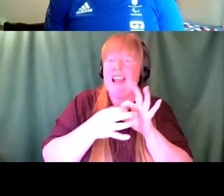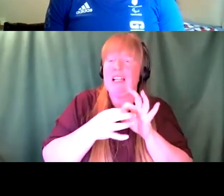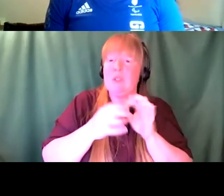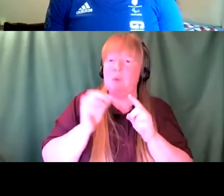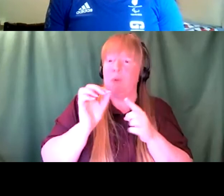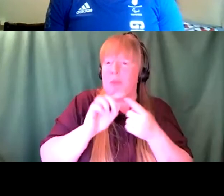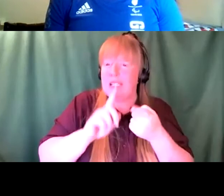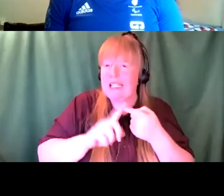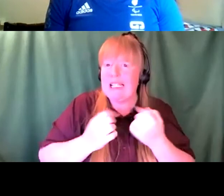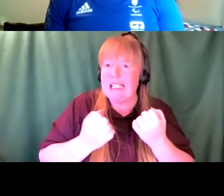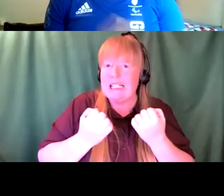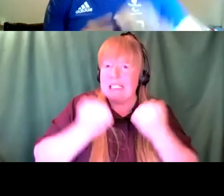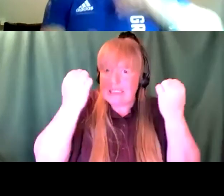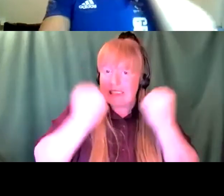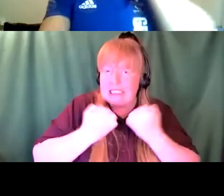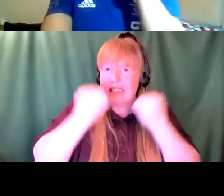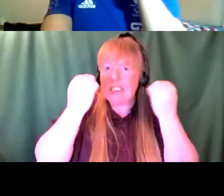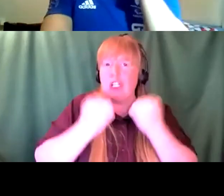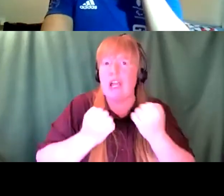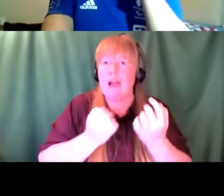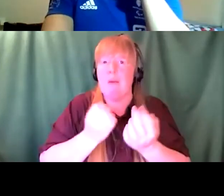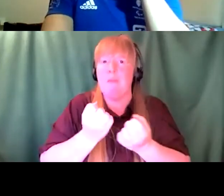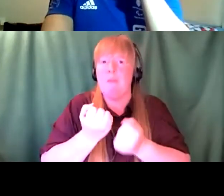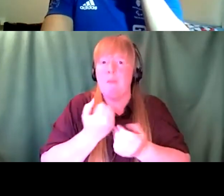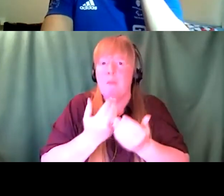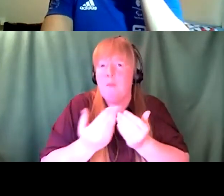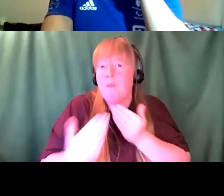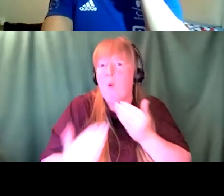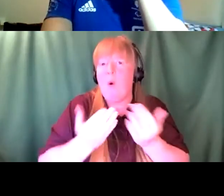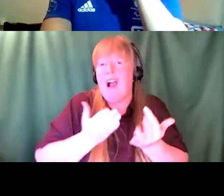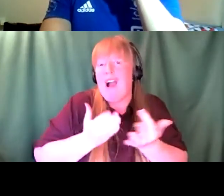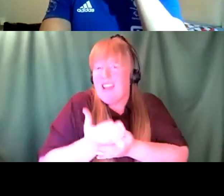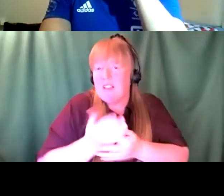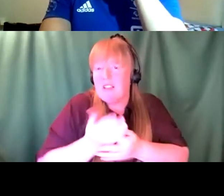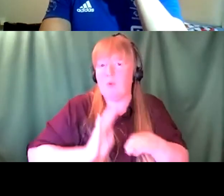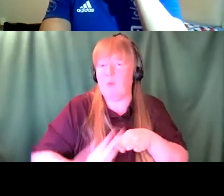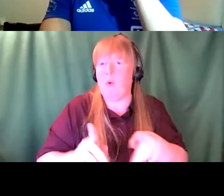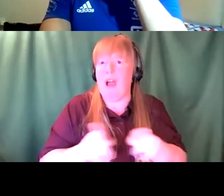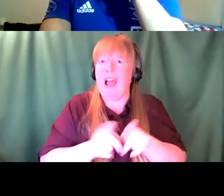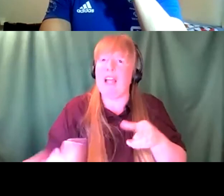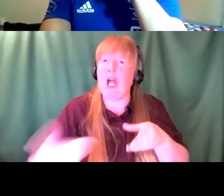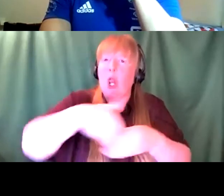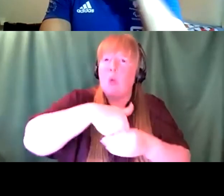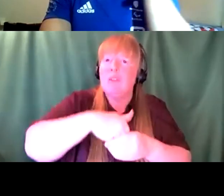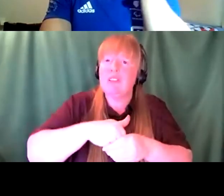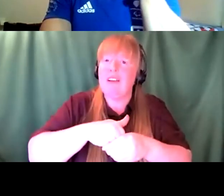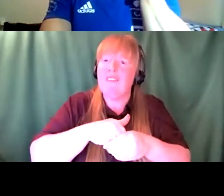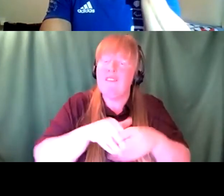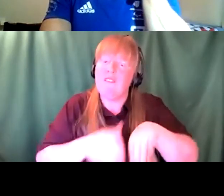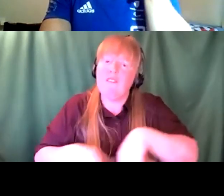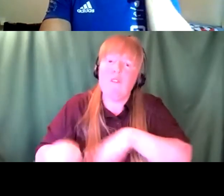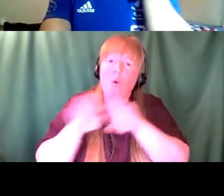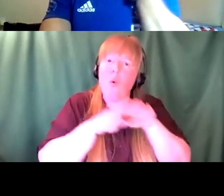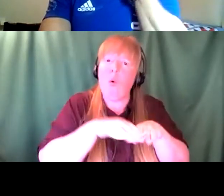as making recommendations for like to make it more inclusive for all, is the use